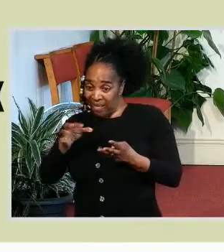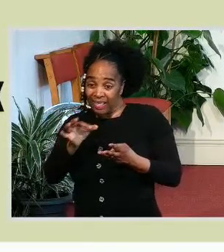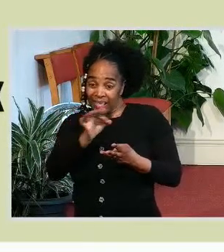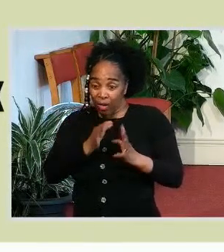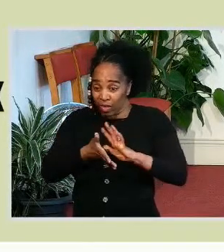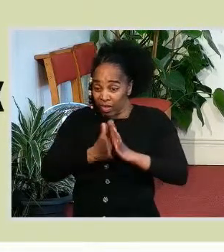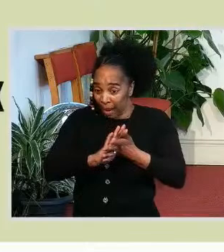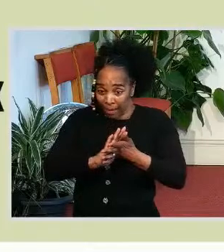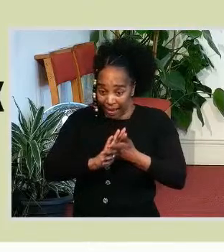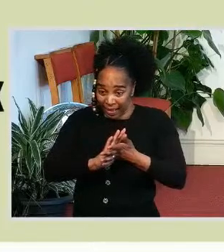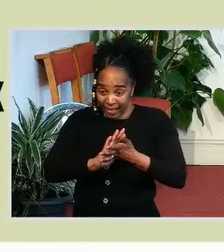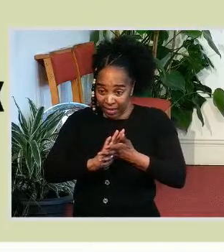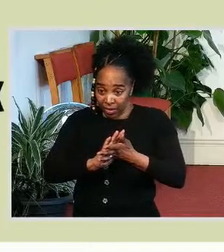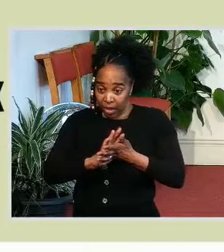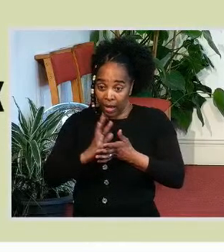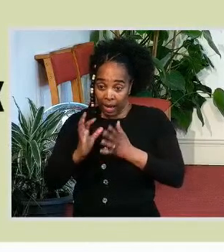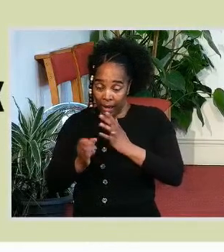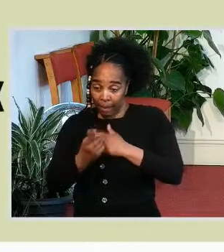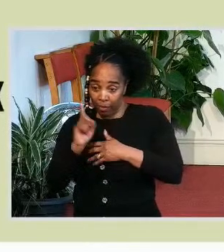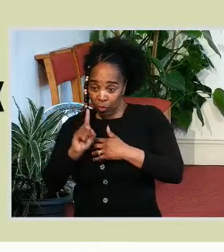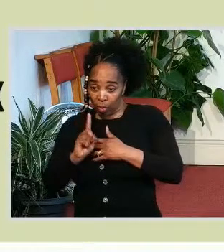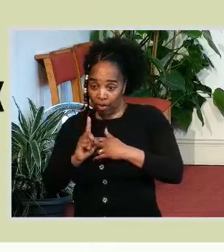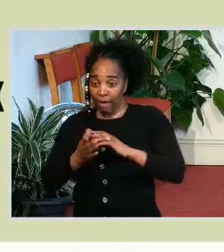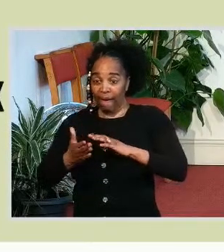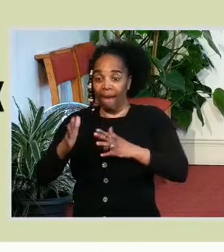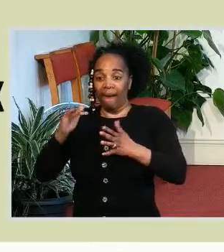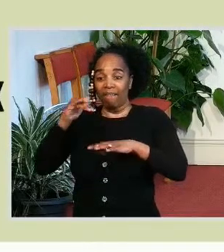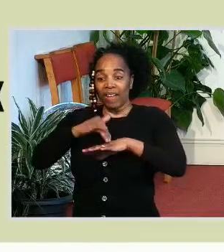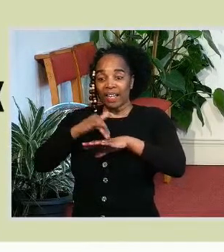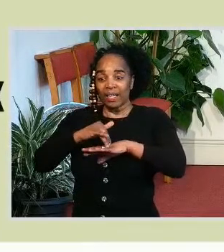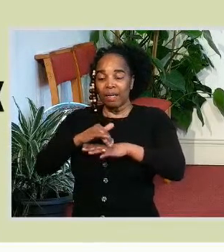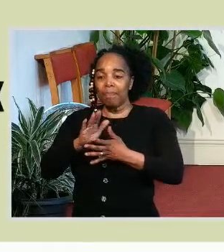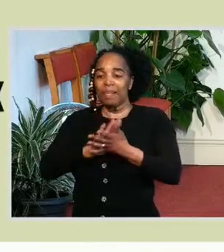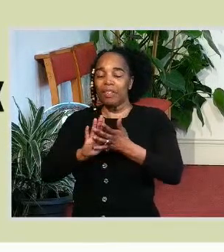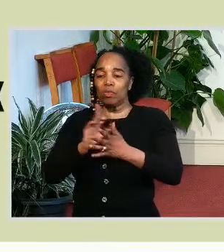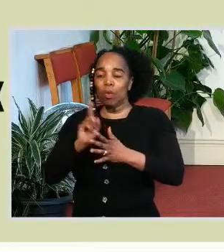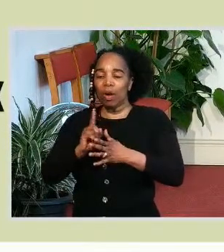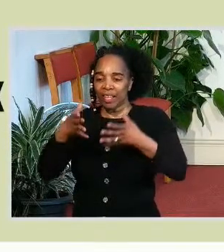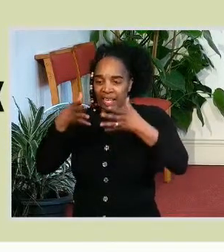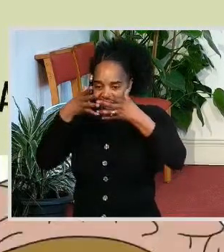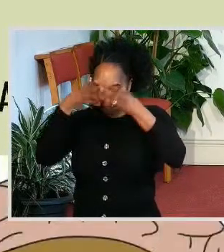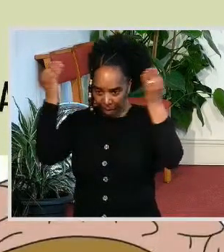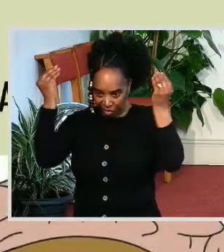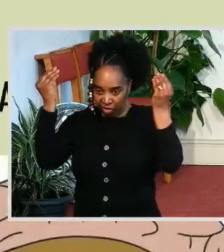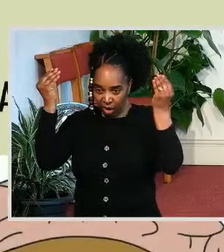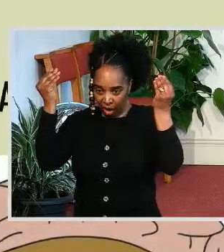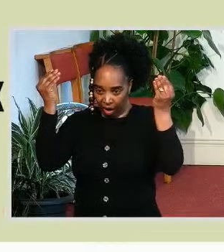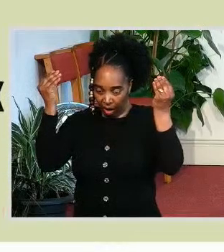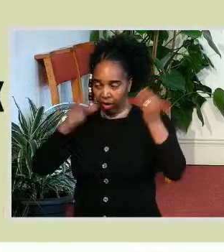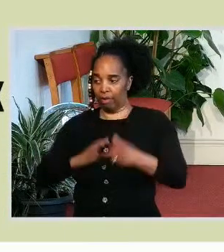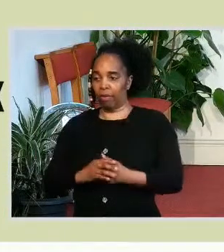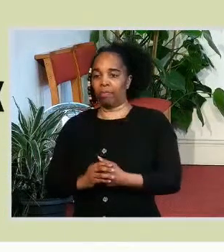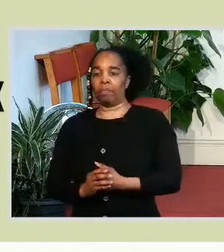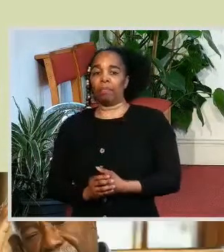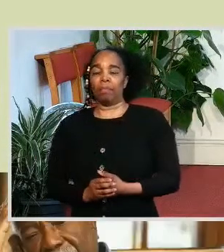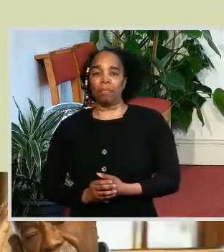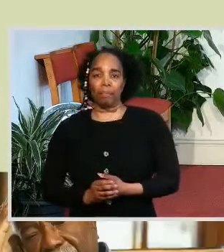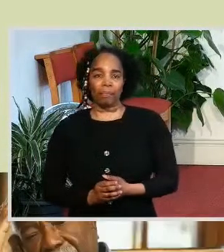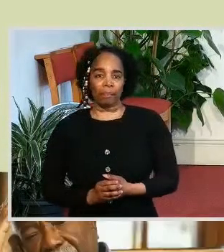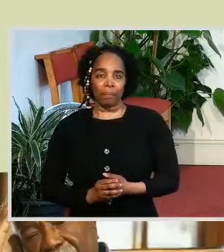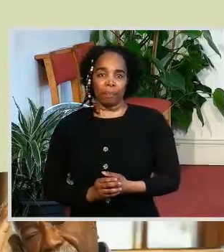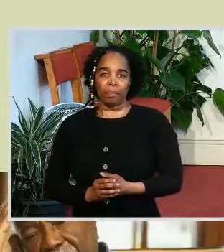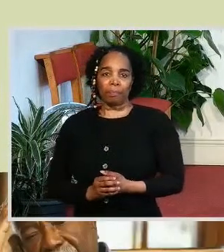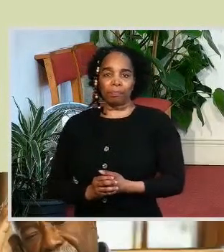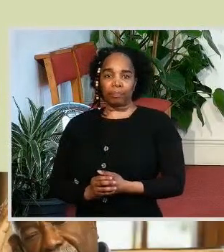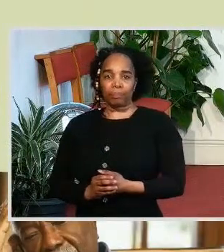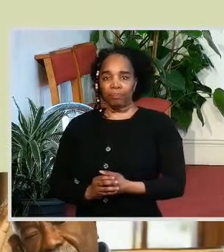that aspect is also then affected within dementia. Okay. Sorry, going the other way.